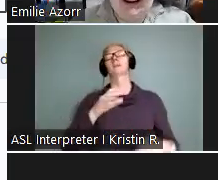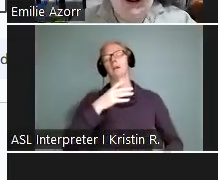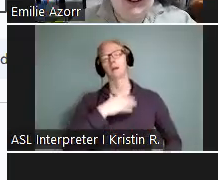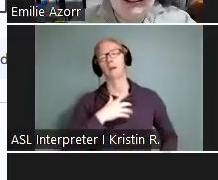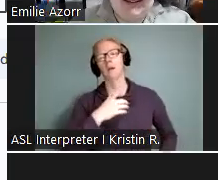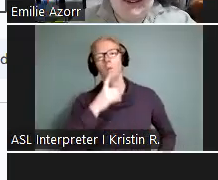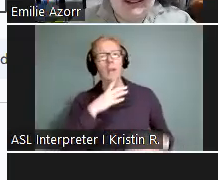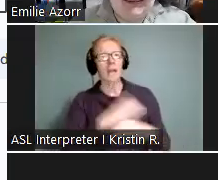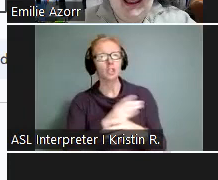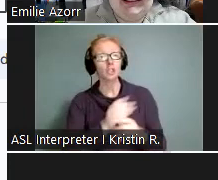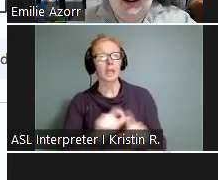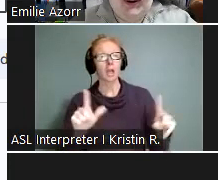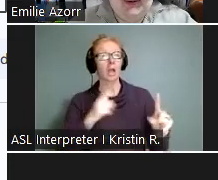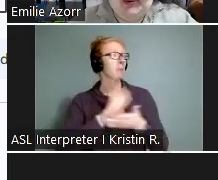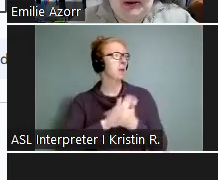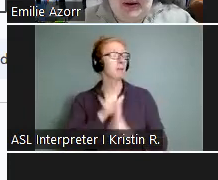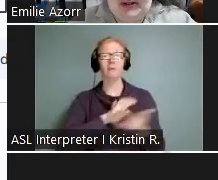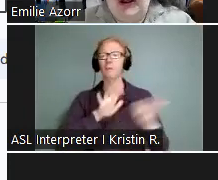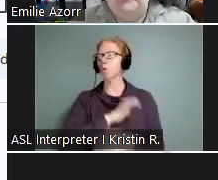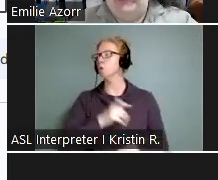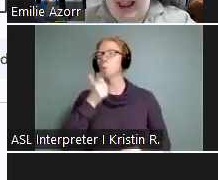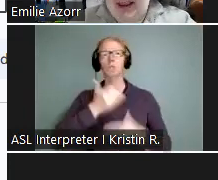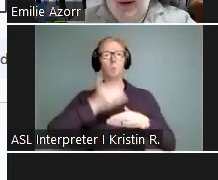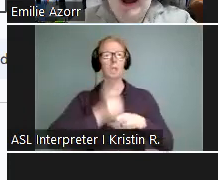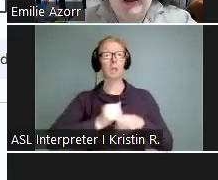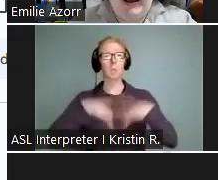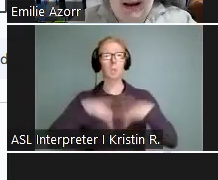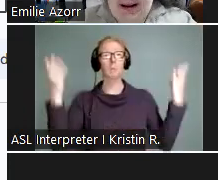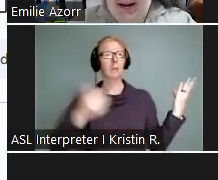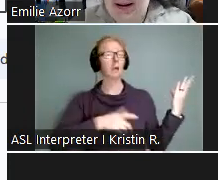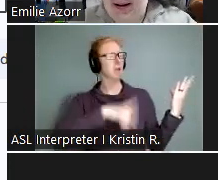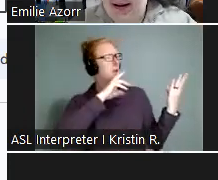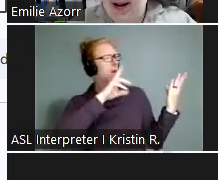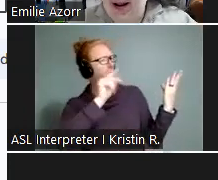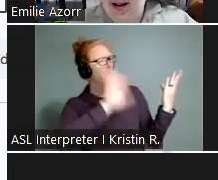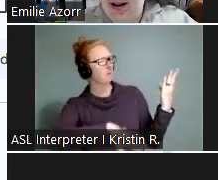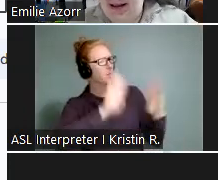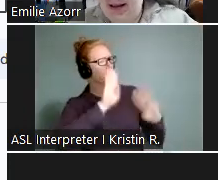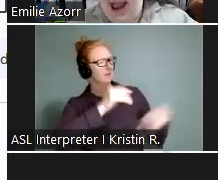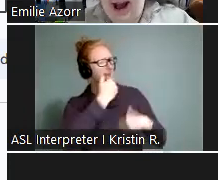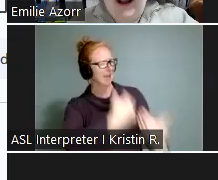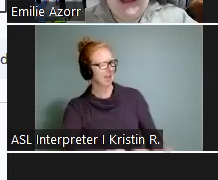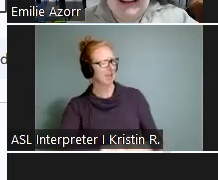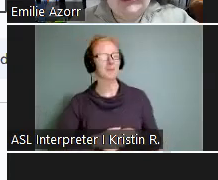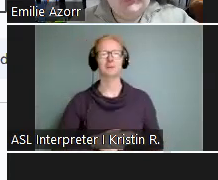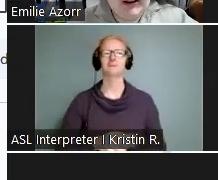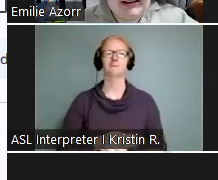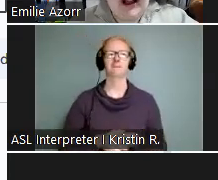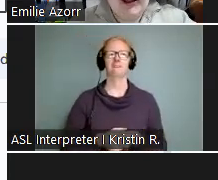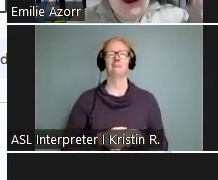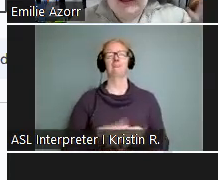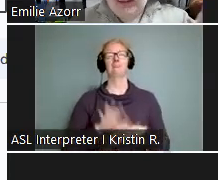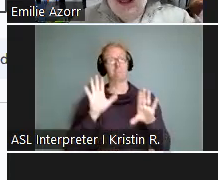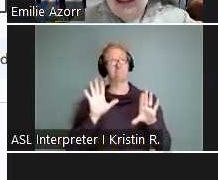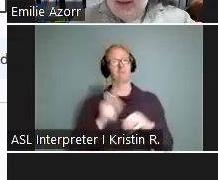share my screen, it always confuses me because I don't know which window I'm sharing, but thank you. Yeah, no worries. Thank you. Yeah. Okay, so we're